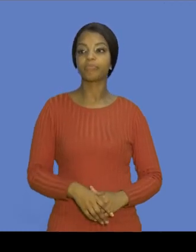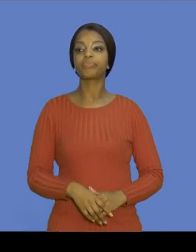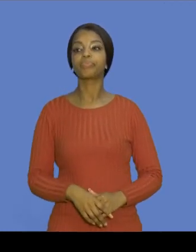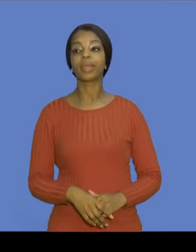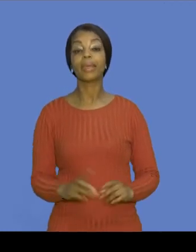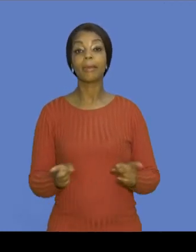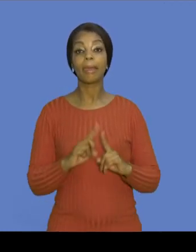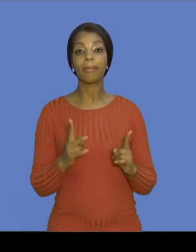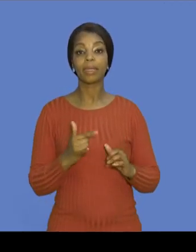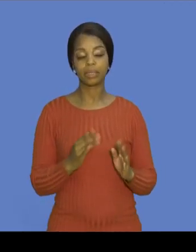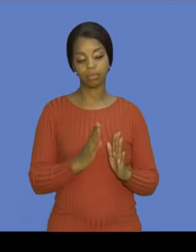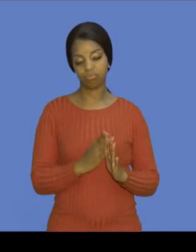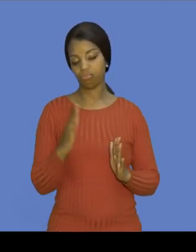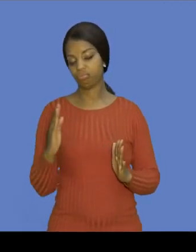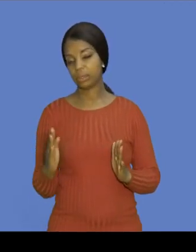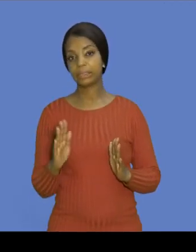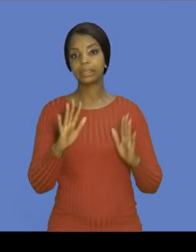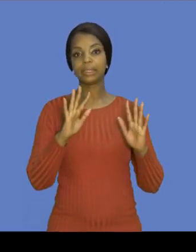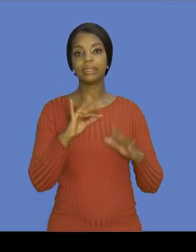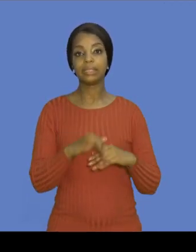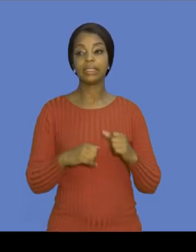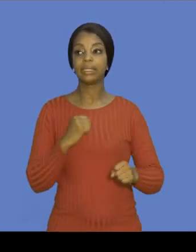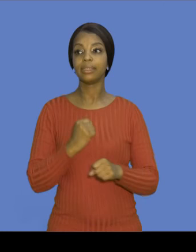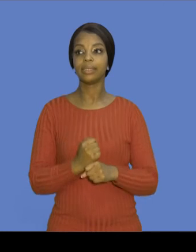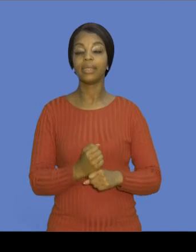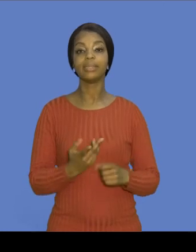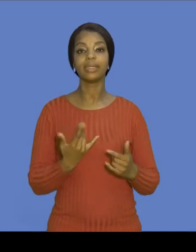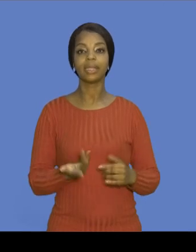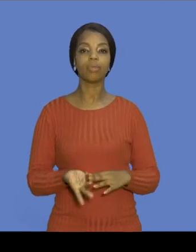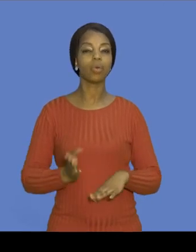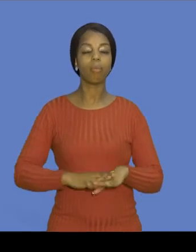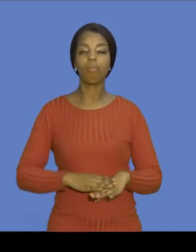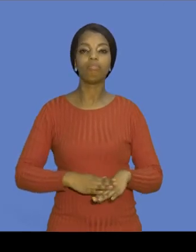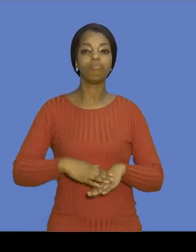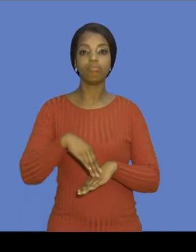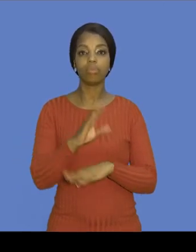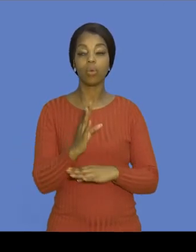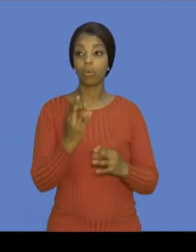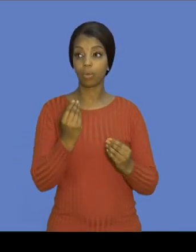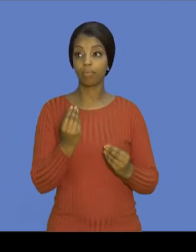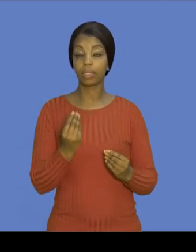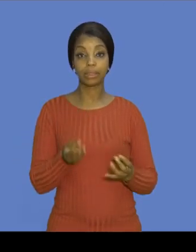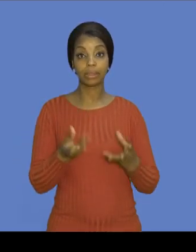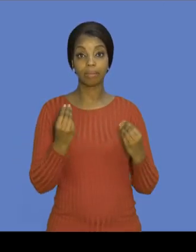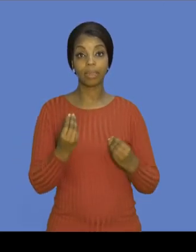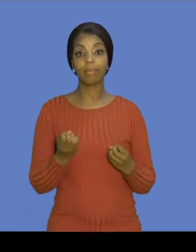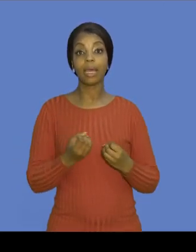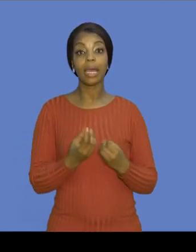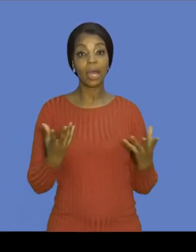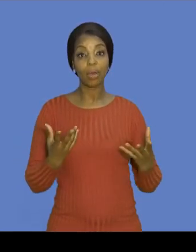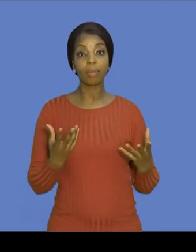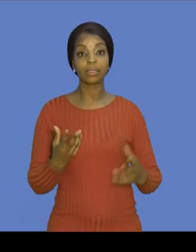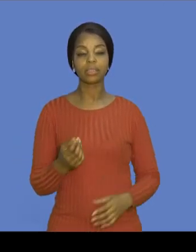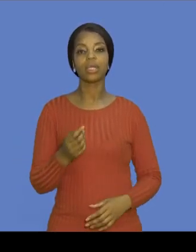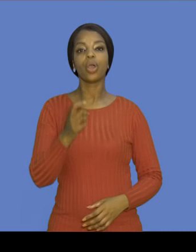the time. But if you look at a 10-year period, she will actually be at a higher amount of money. So